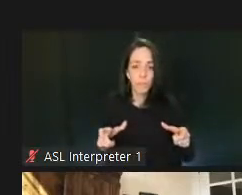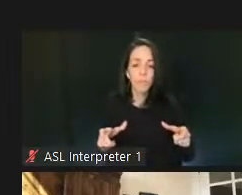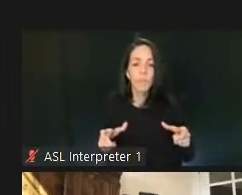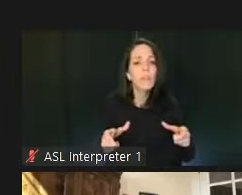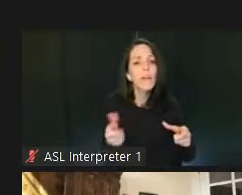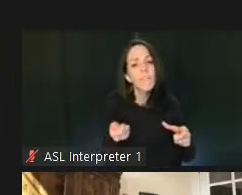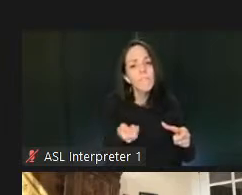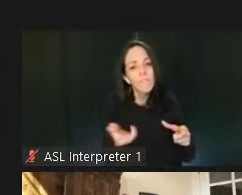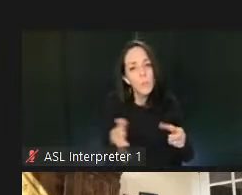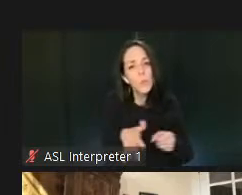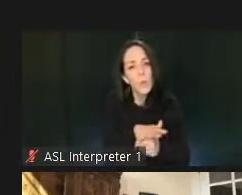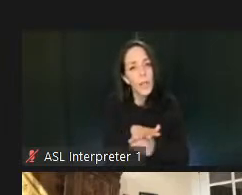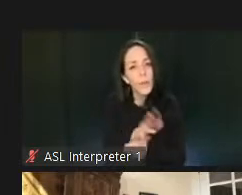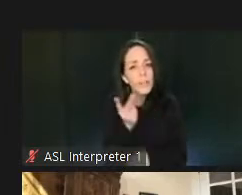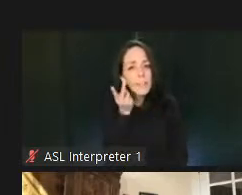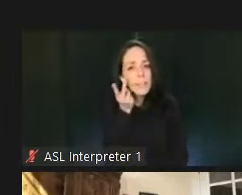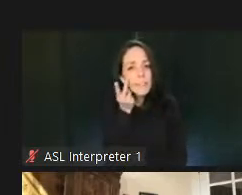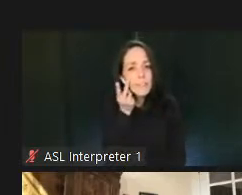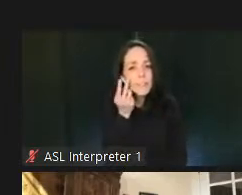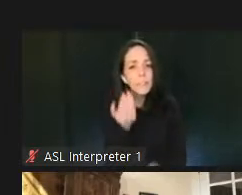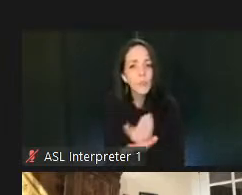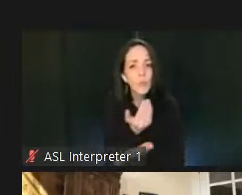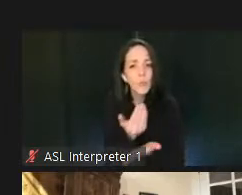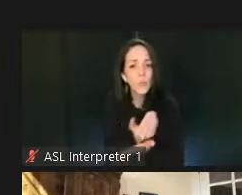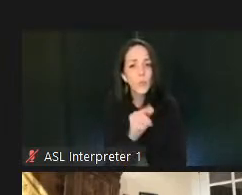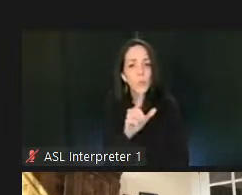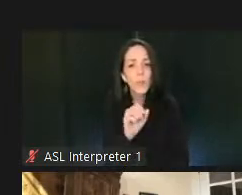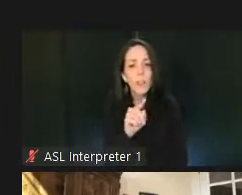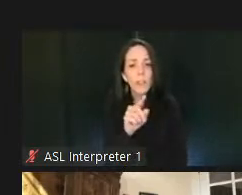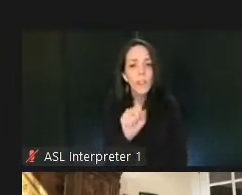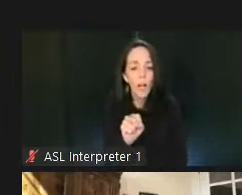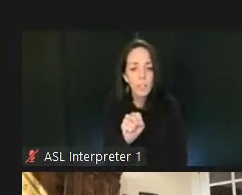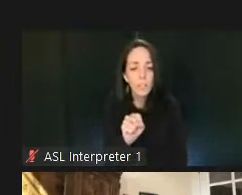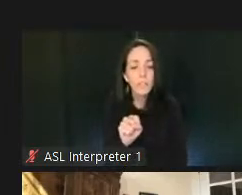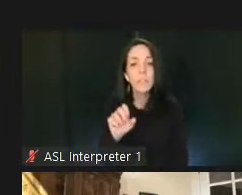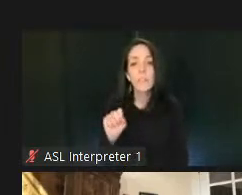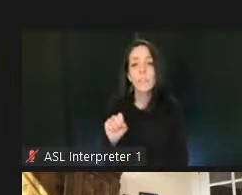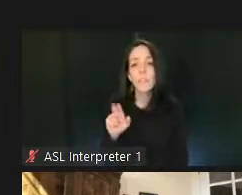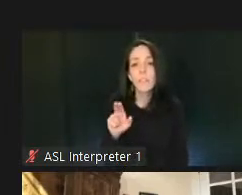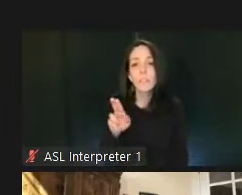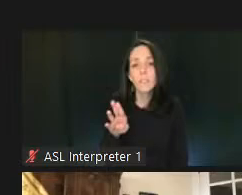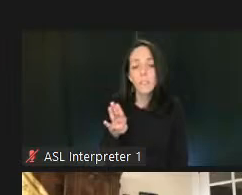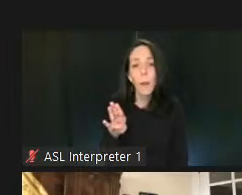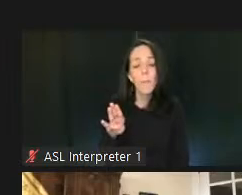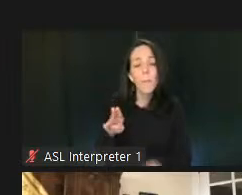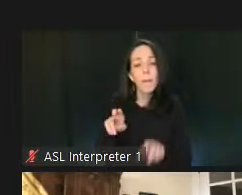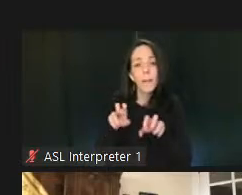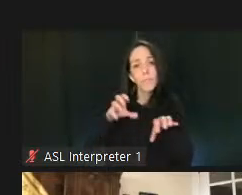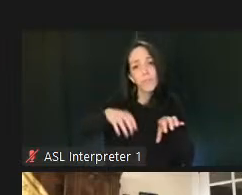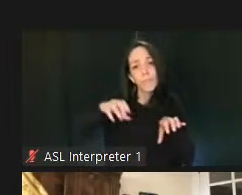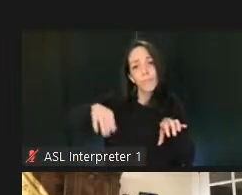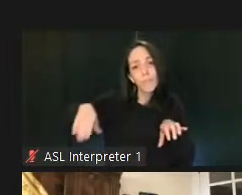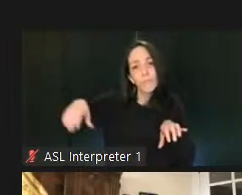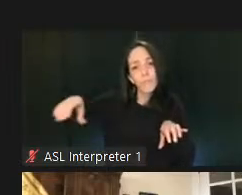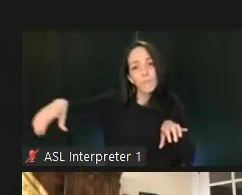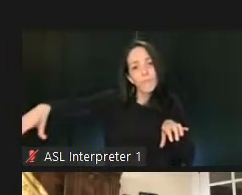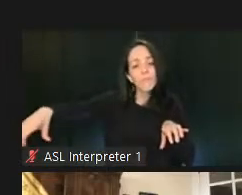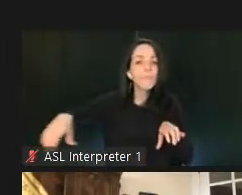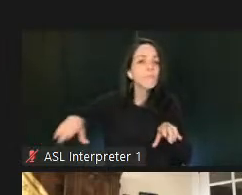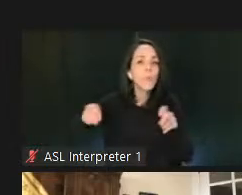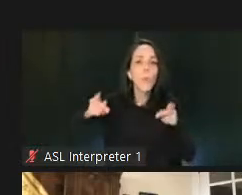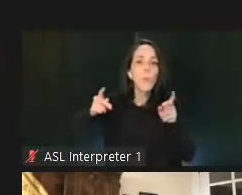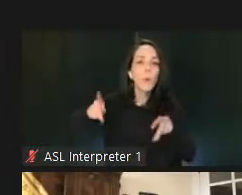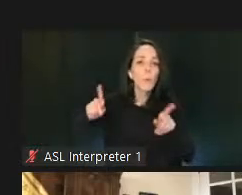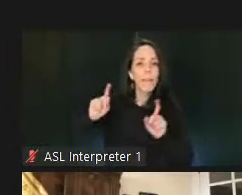where you can see some new lots and subdivisions have been identified, but no permits issued yet, but those will